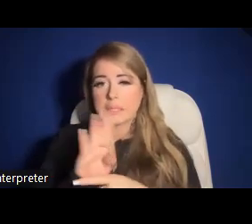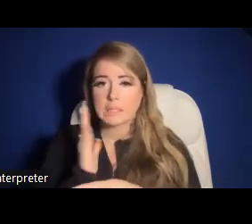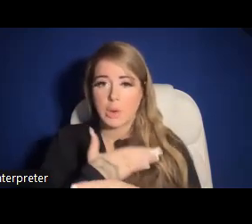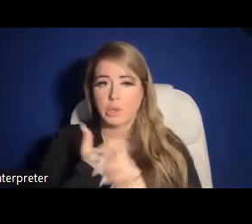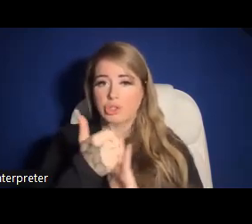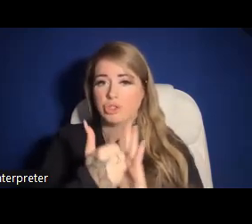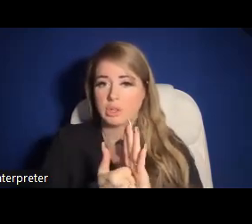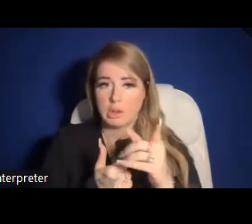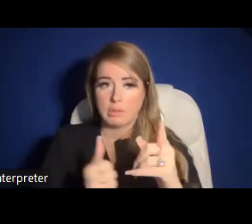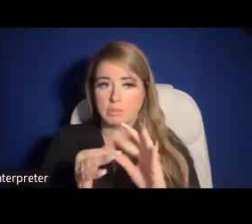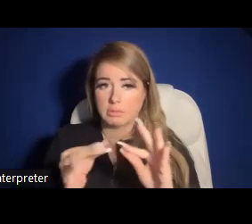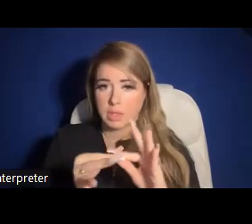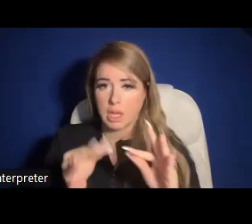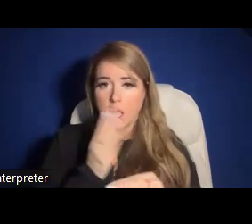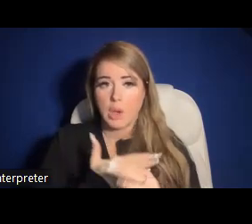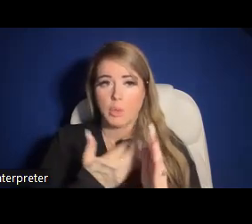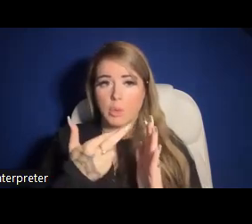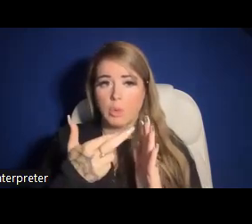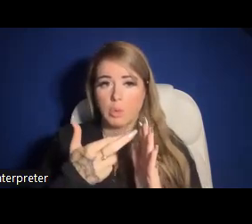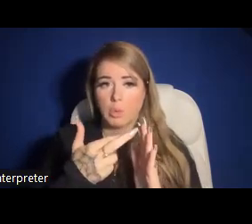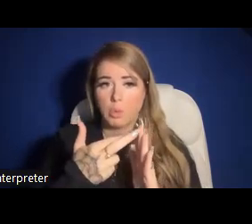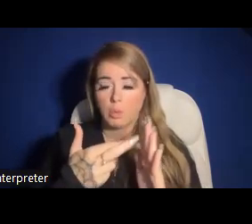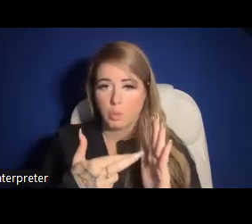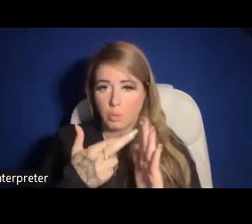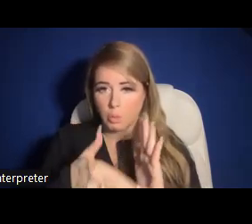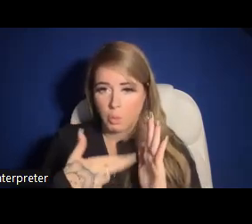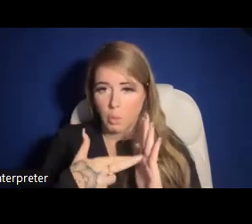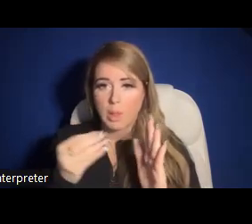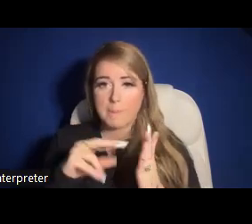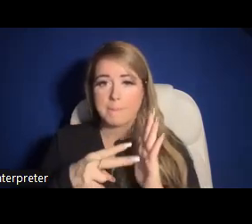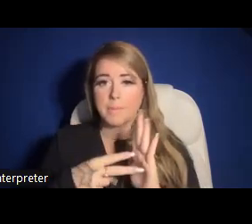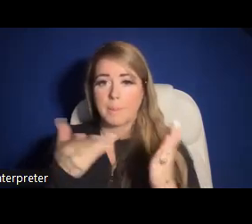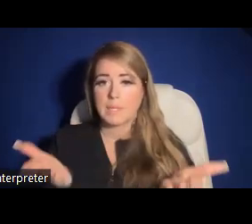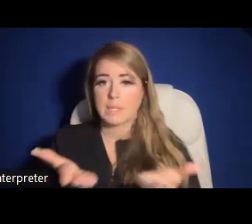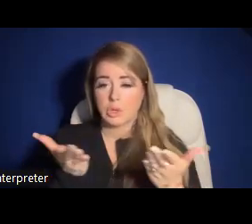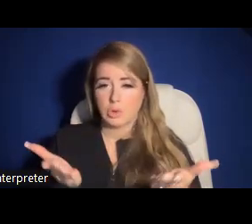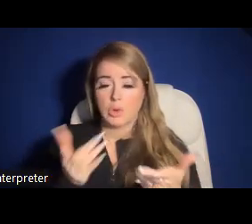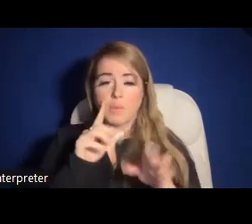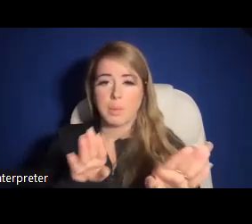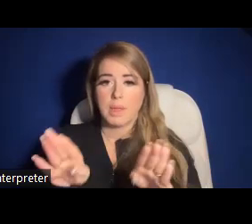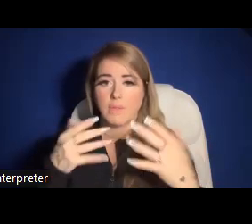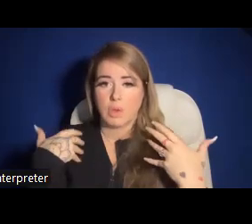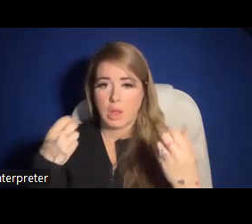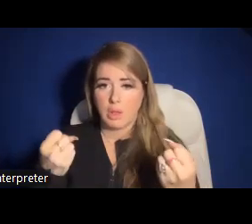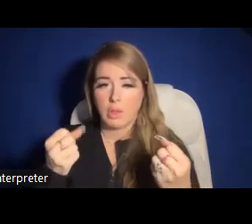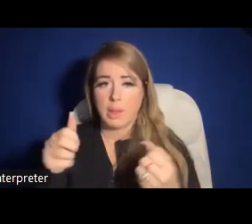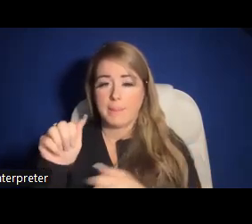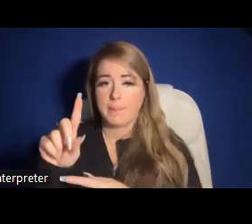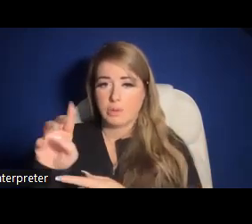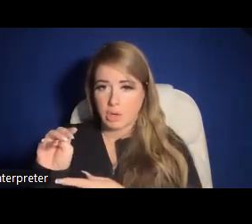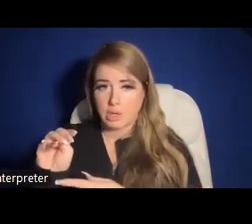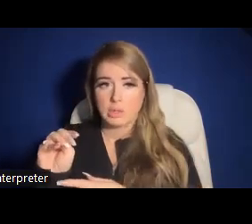agenda is our role and purpose here in Behavioral Health Administration Advisory